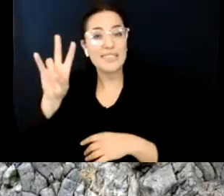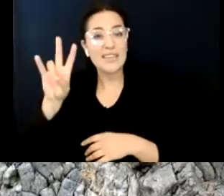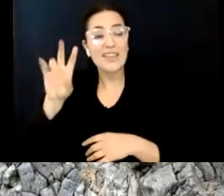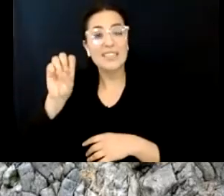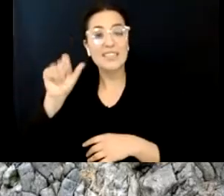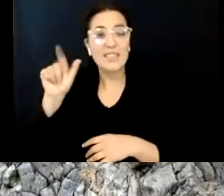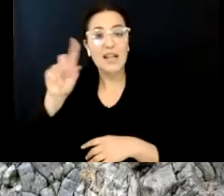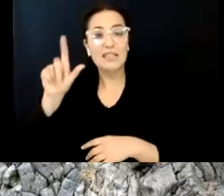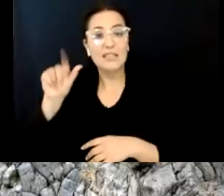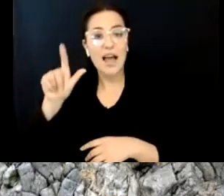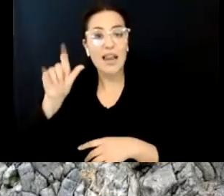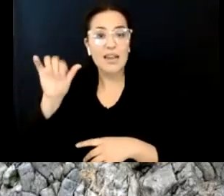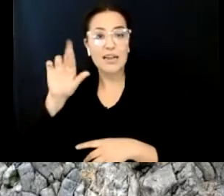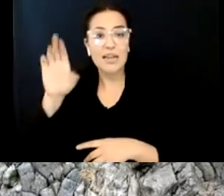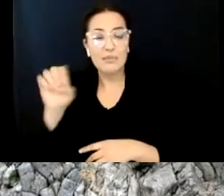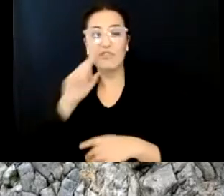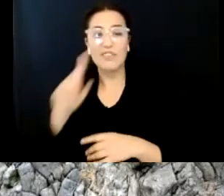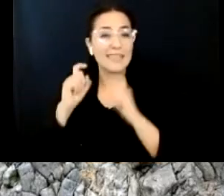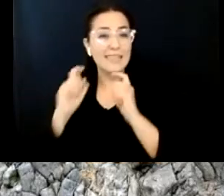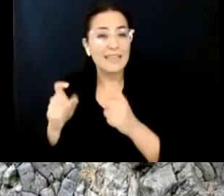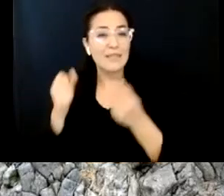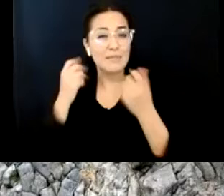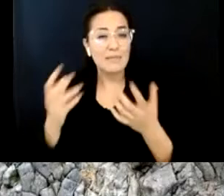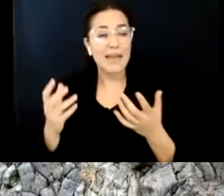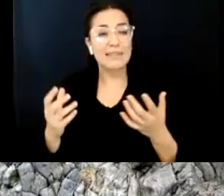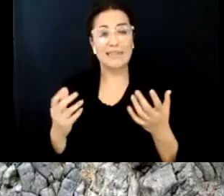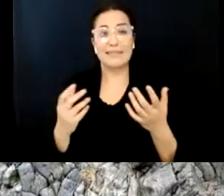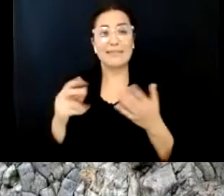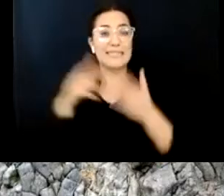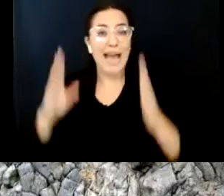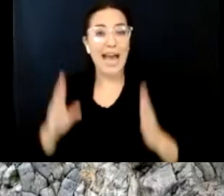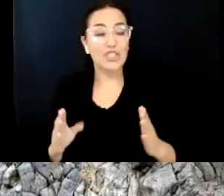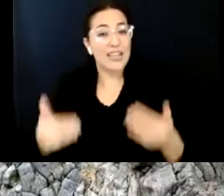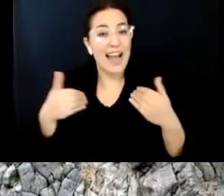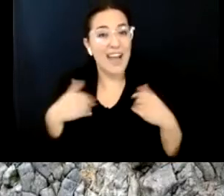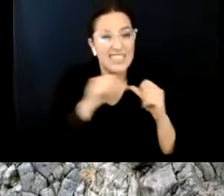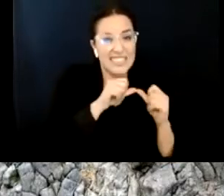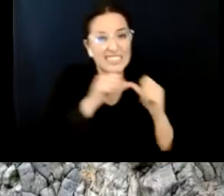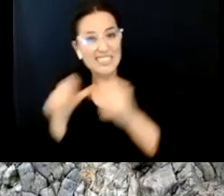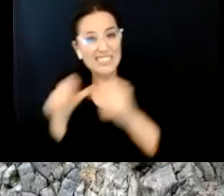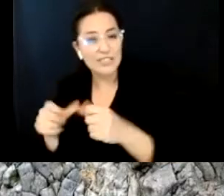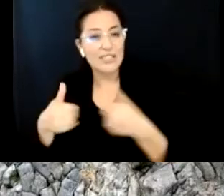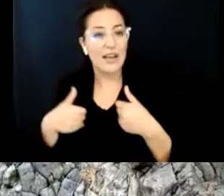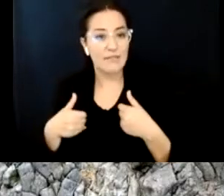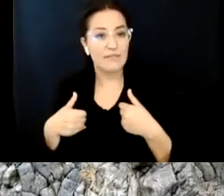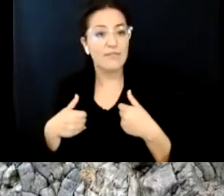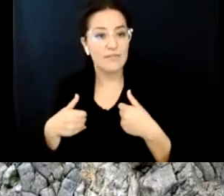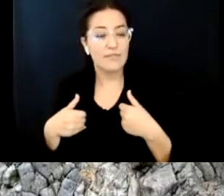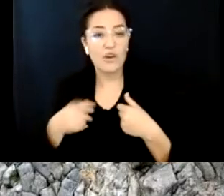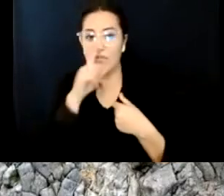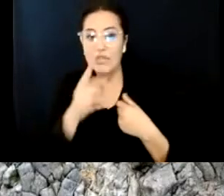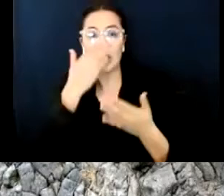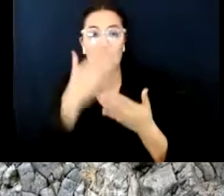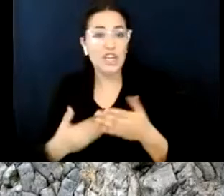given birth to prosperous generations of dancers who have and continue to gain a reputable status in the dance community through hard